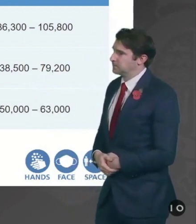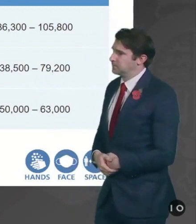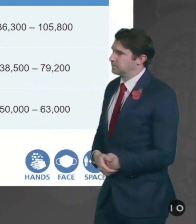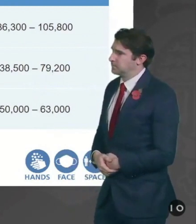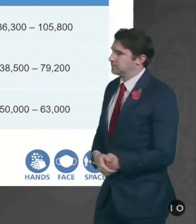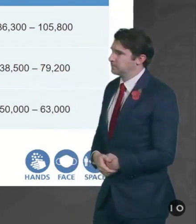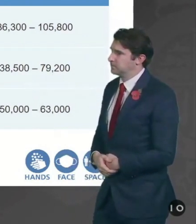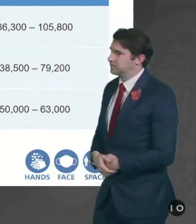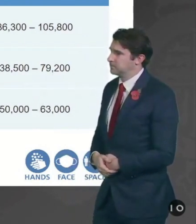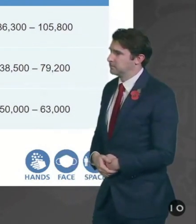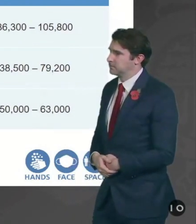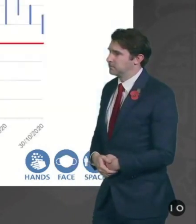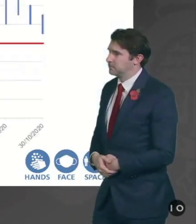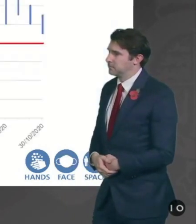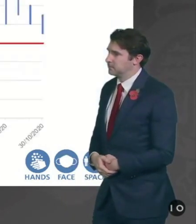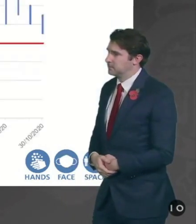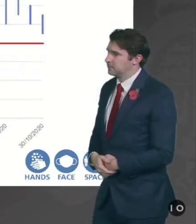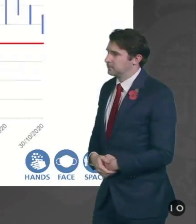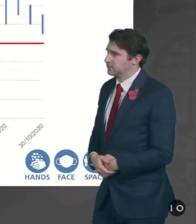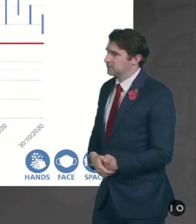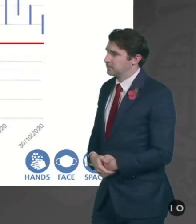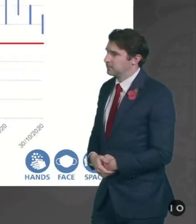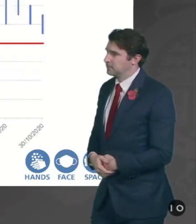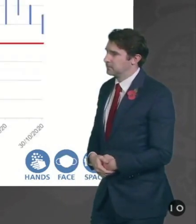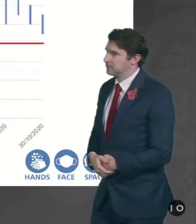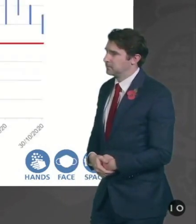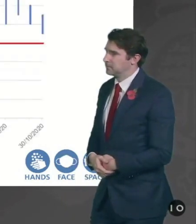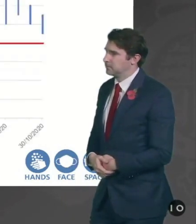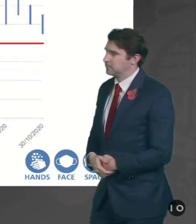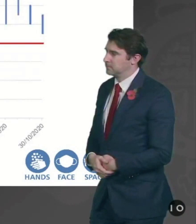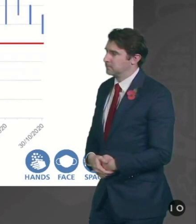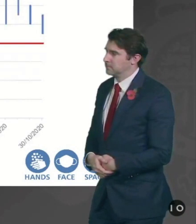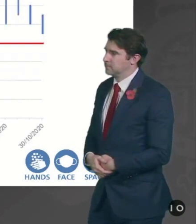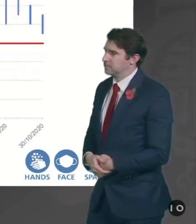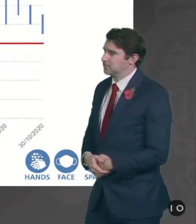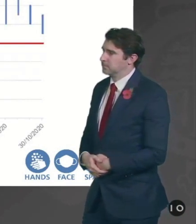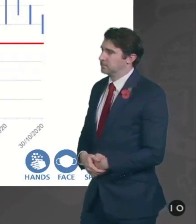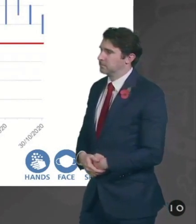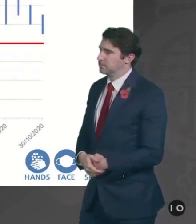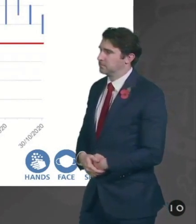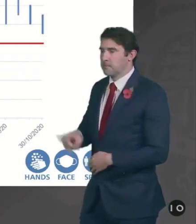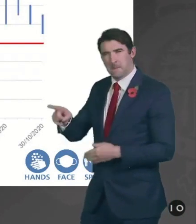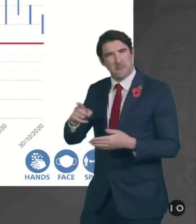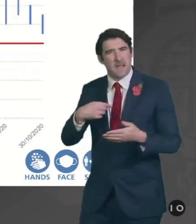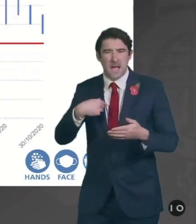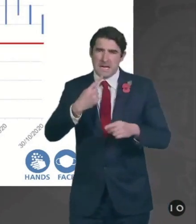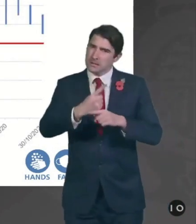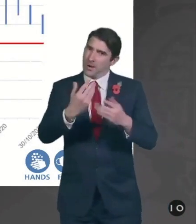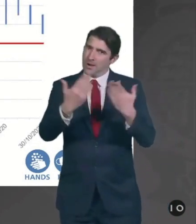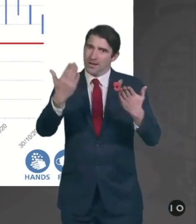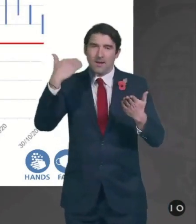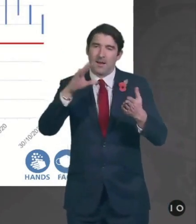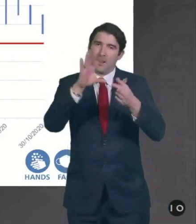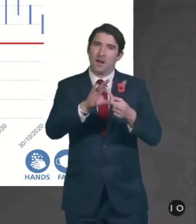with the disease. Next slide, please. The R was relatively flat and below 1.